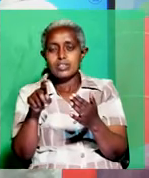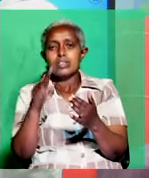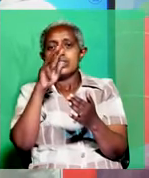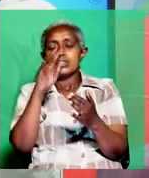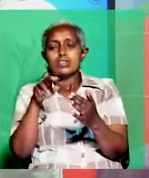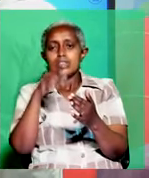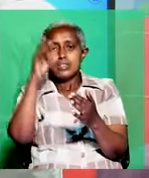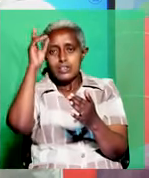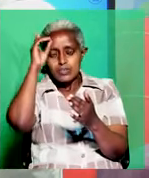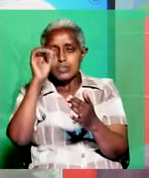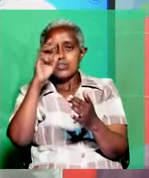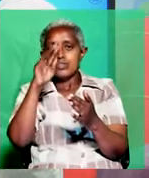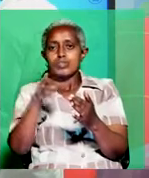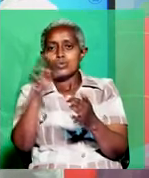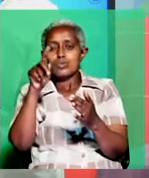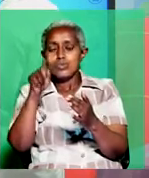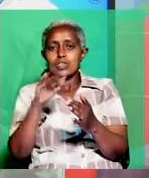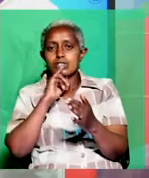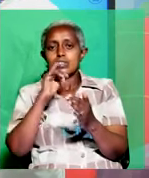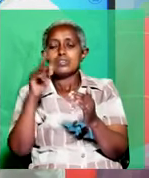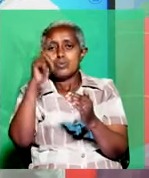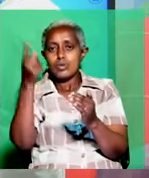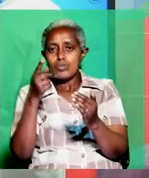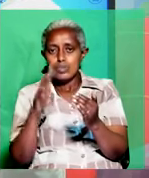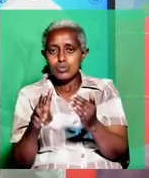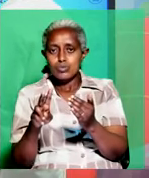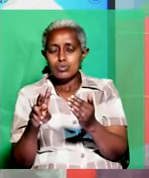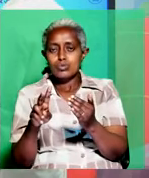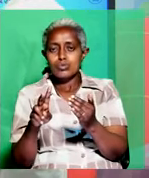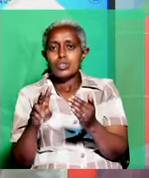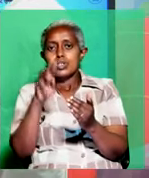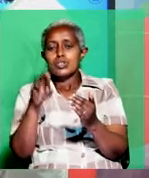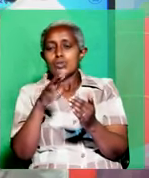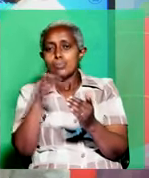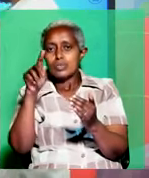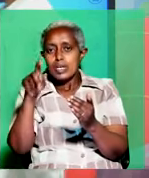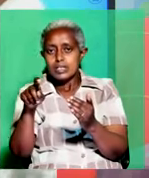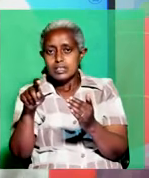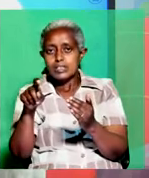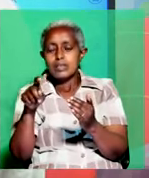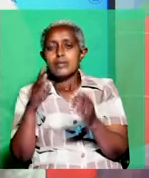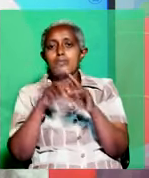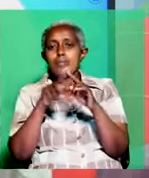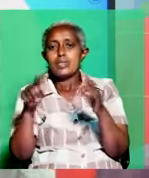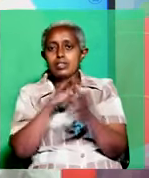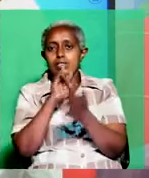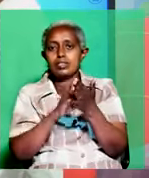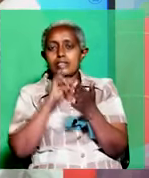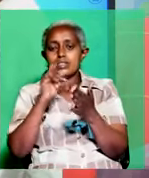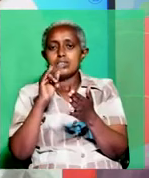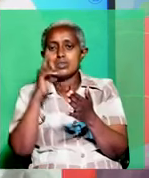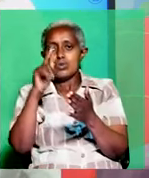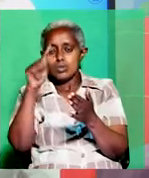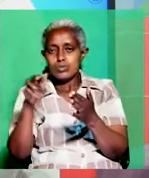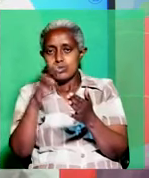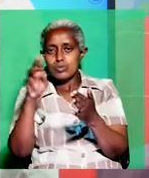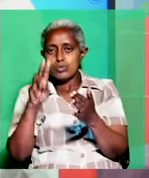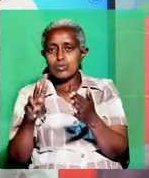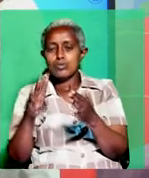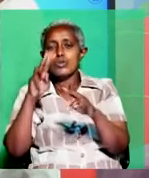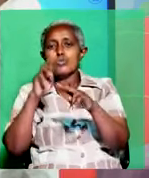root of x is 1 over 2 root x, but it is 1 over 2 root x. You